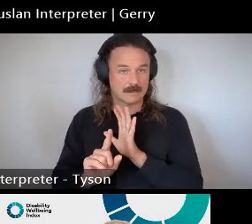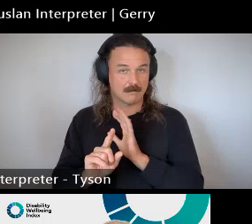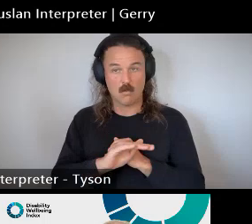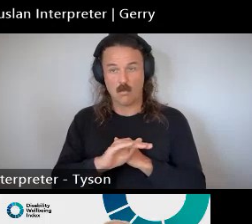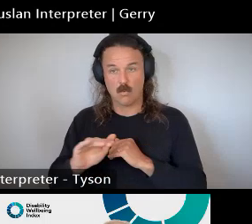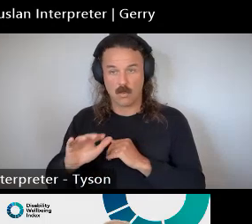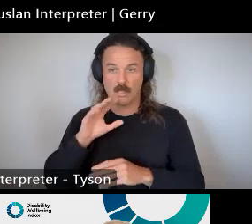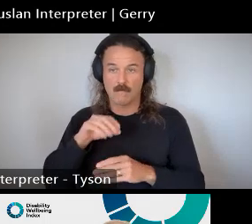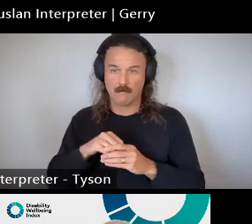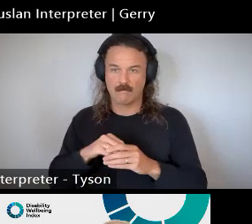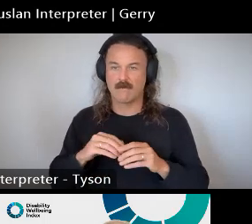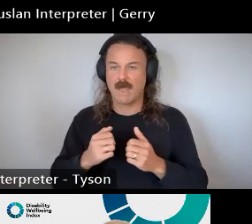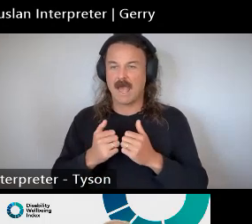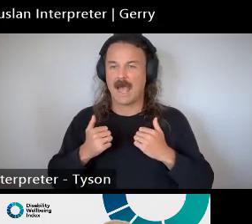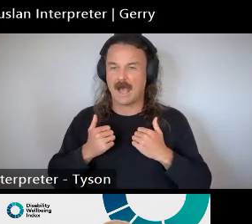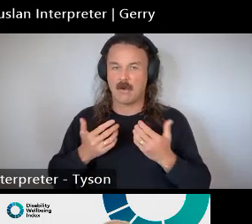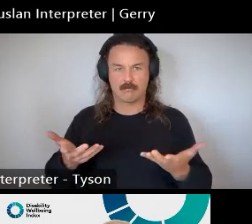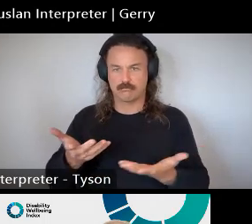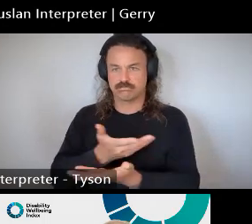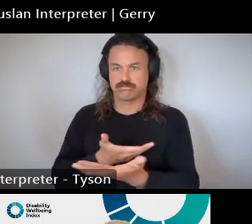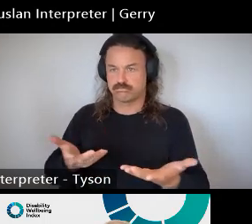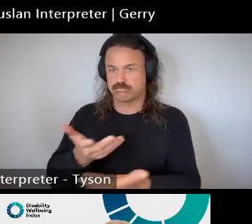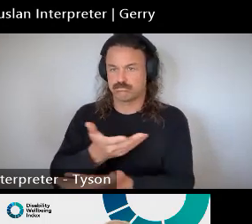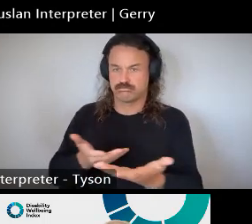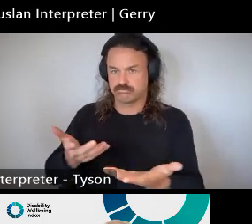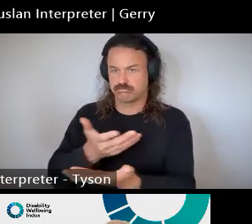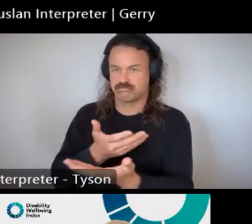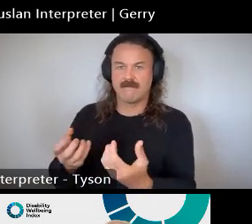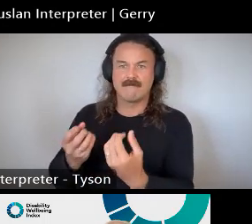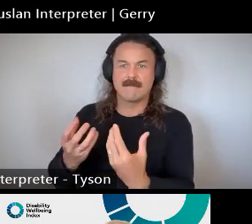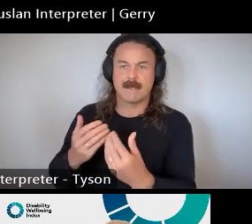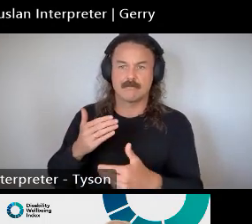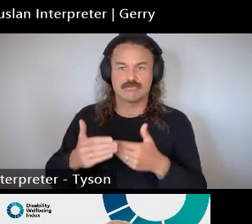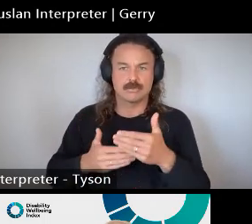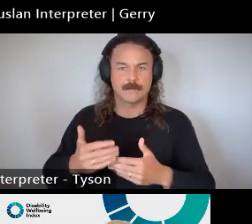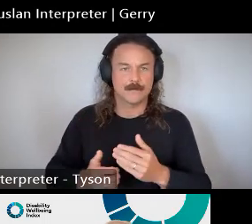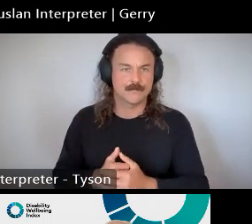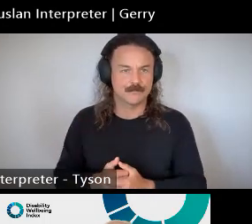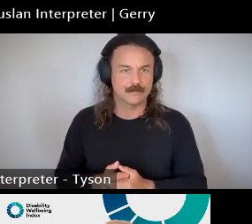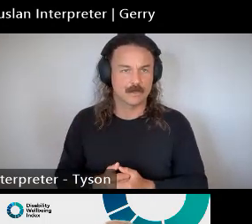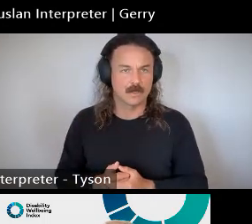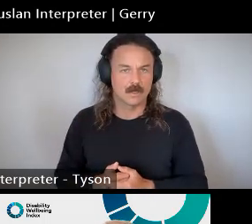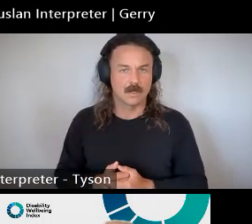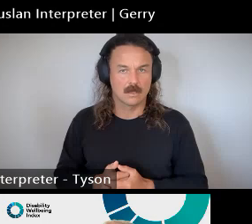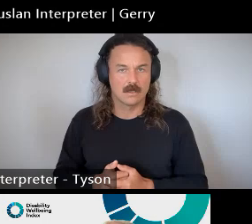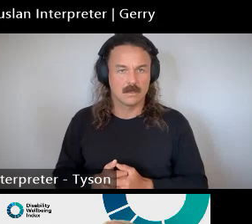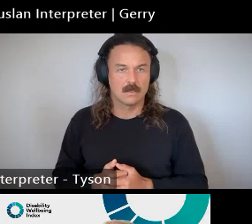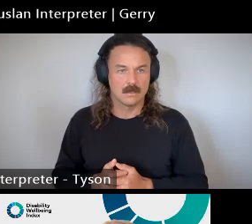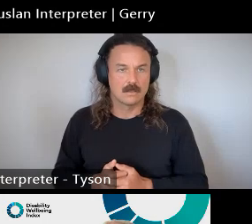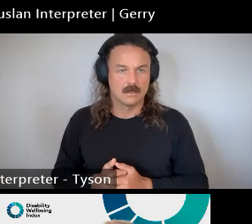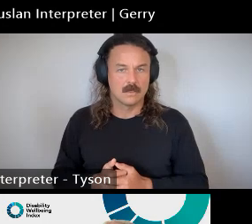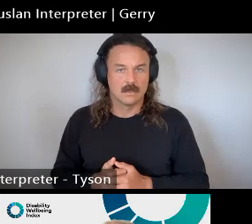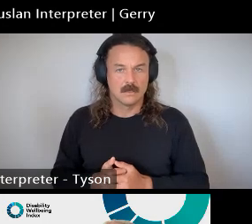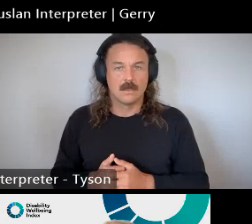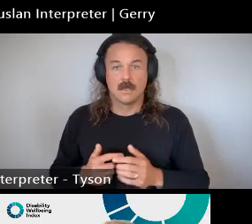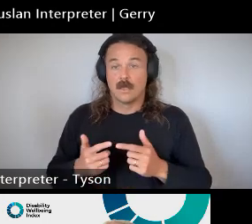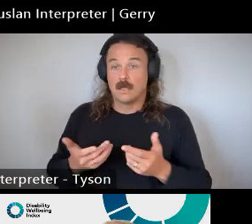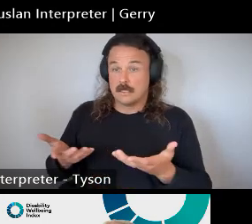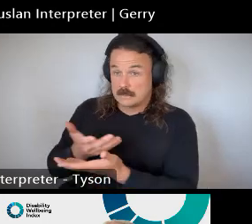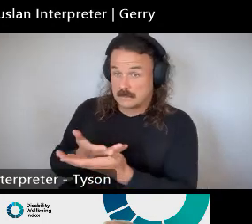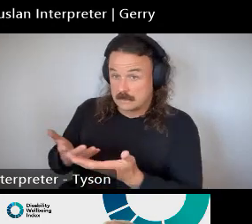process. They provide the documents, the motivation for the development, and then they